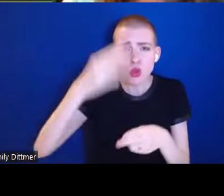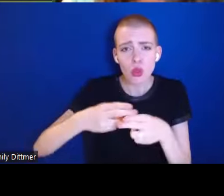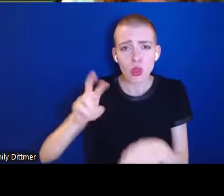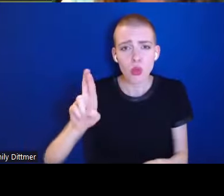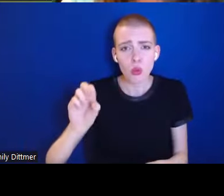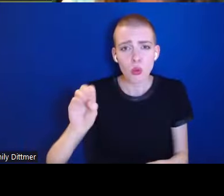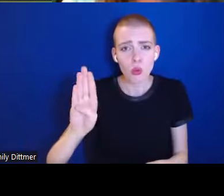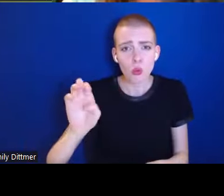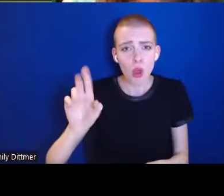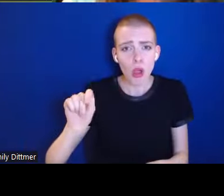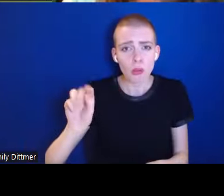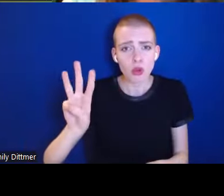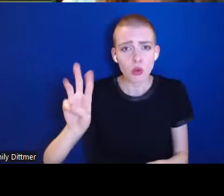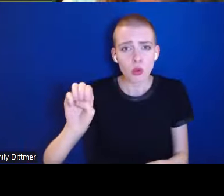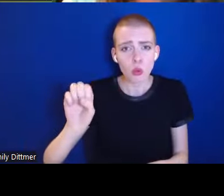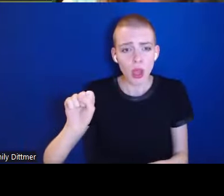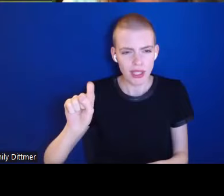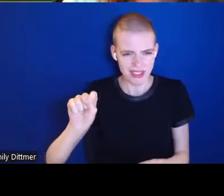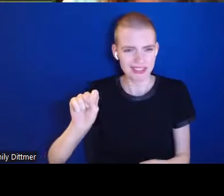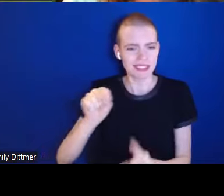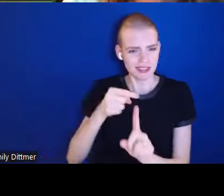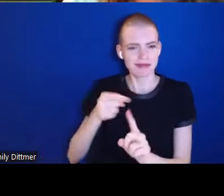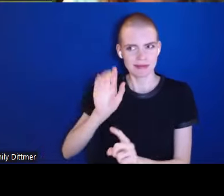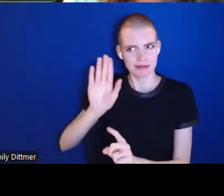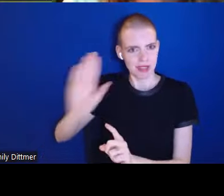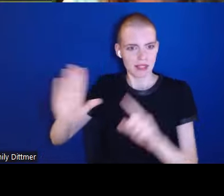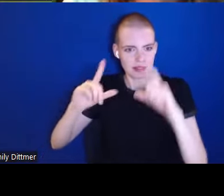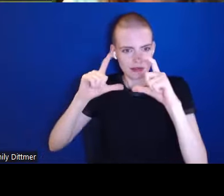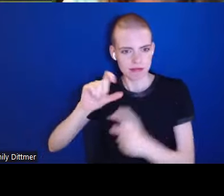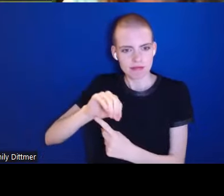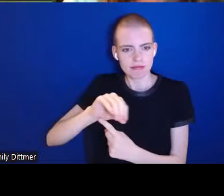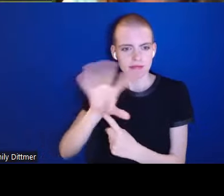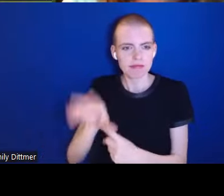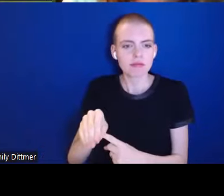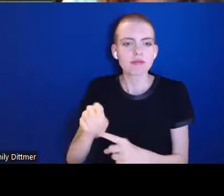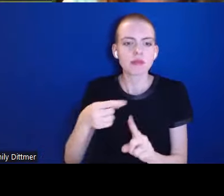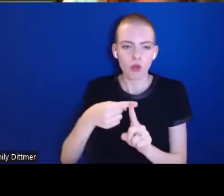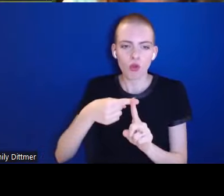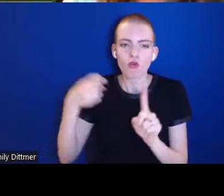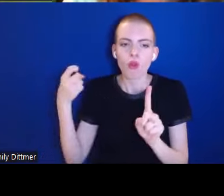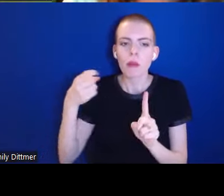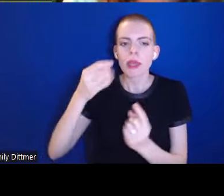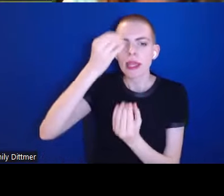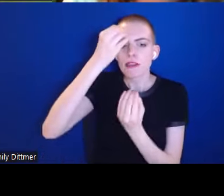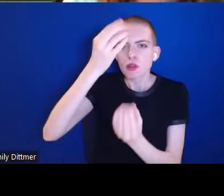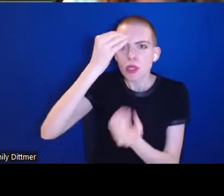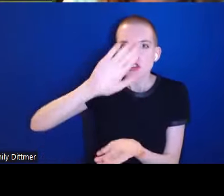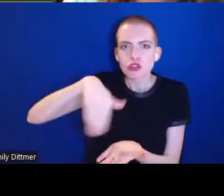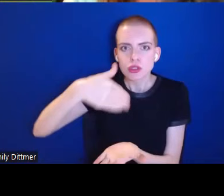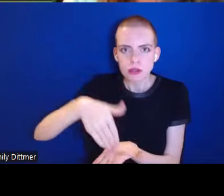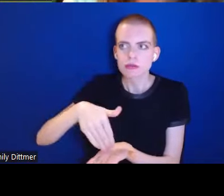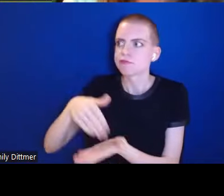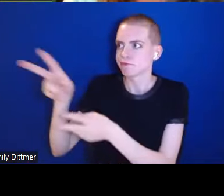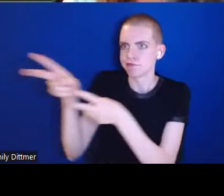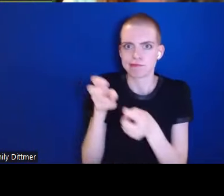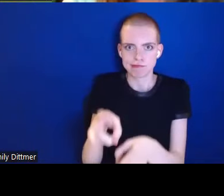know. Photo courtesy of the LSU Cartographic Information Center in our department, and John Anderson,